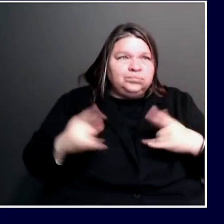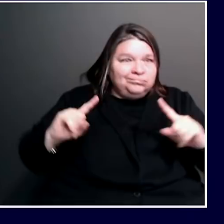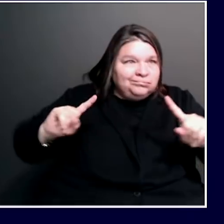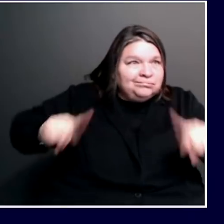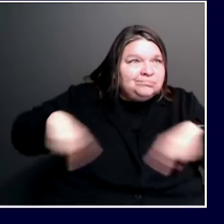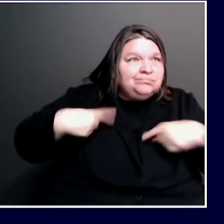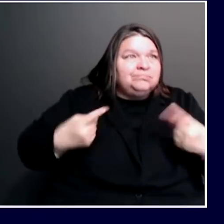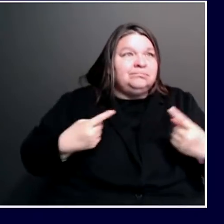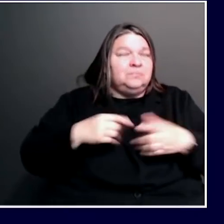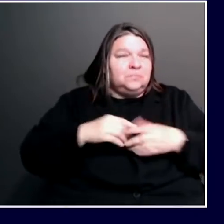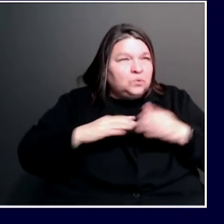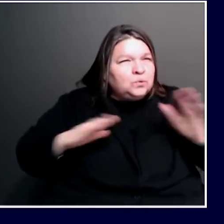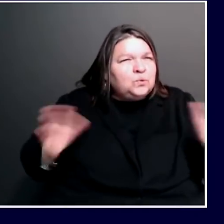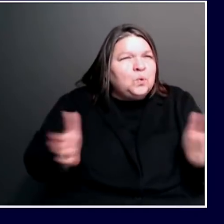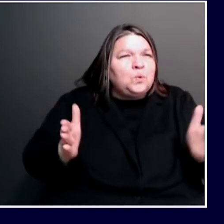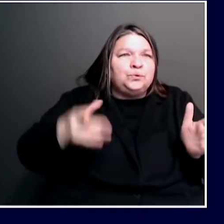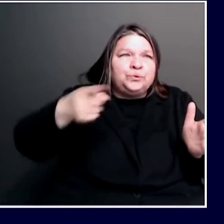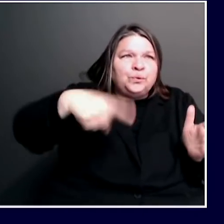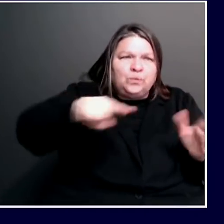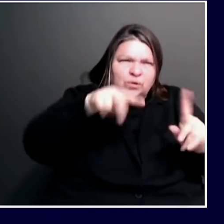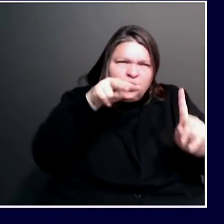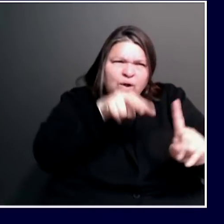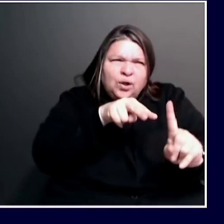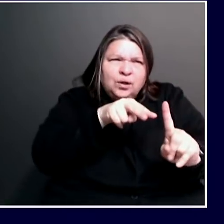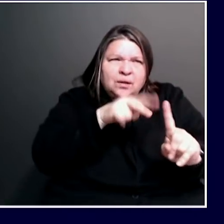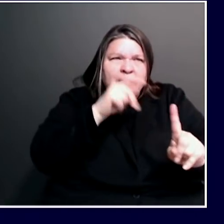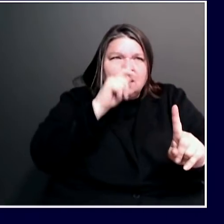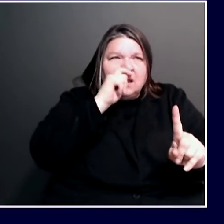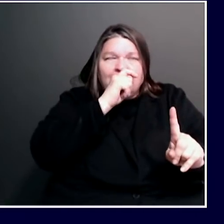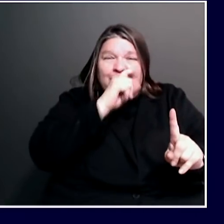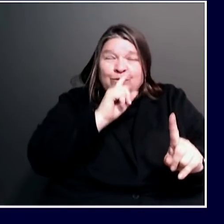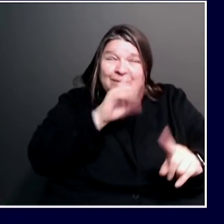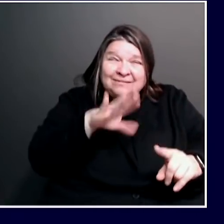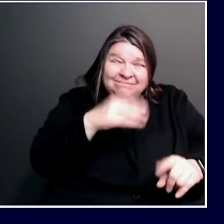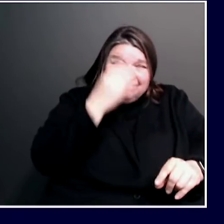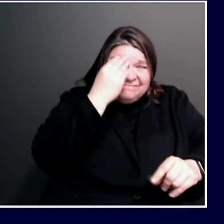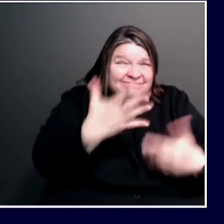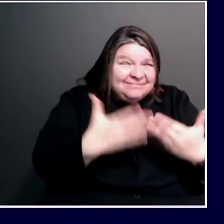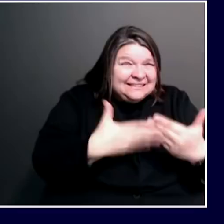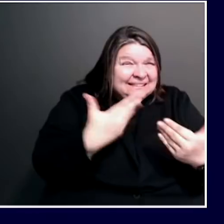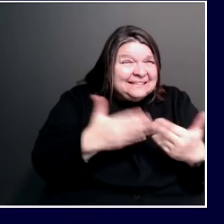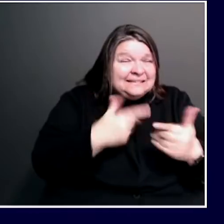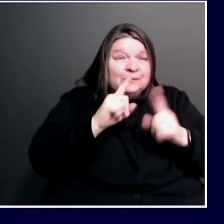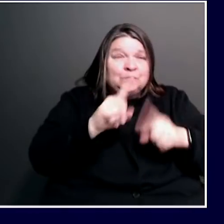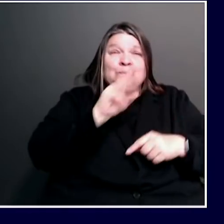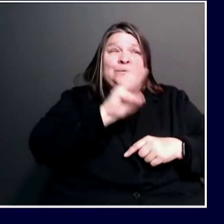it out. It's an easy test. Just go to the website, that